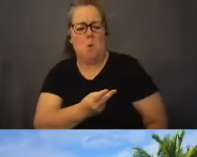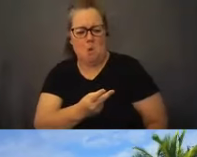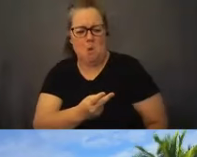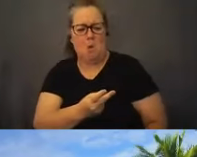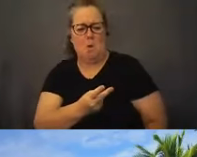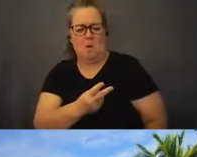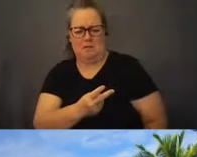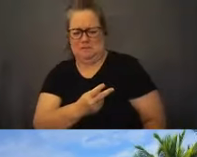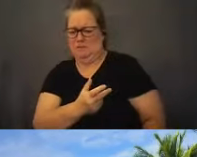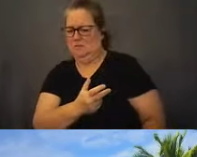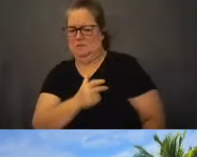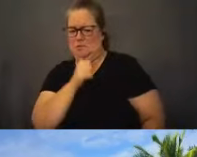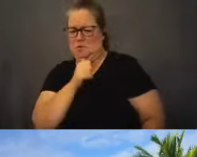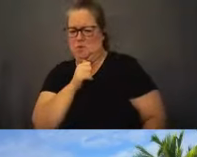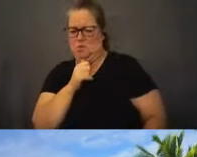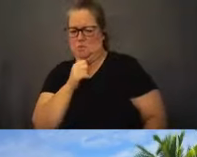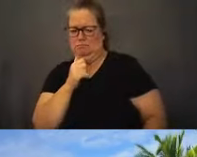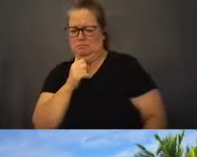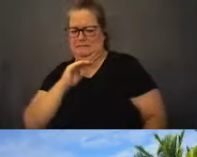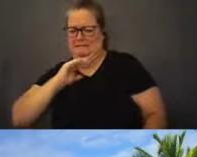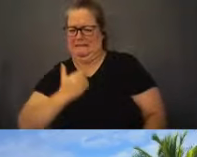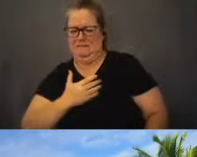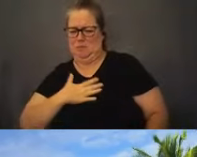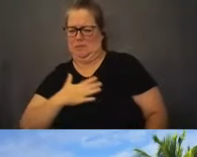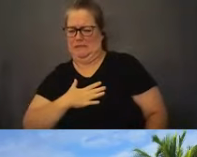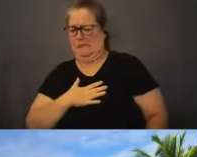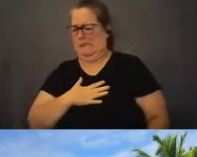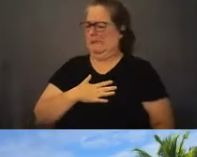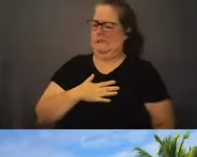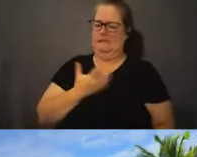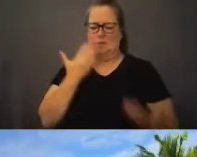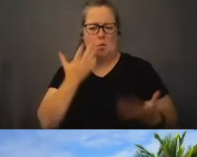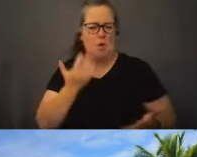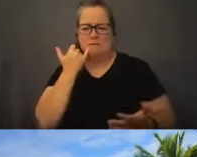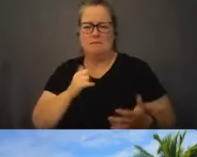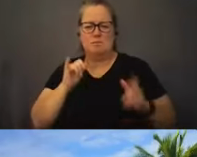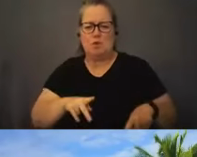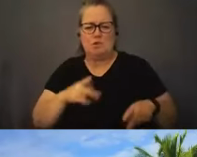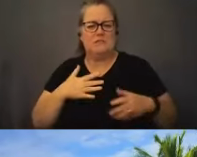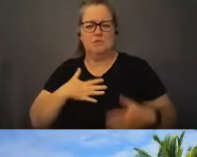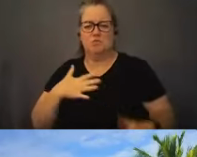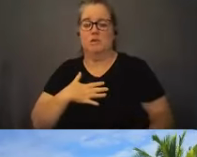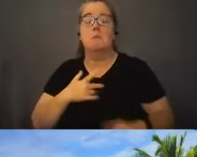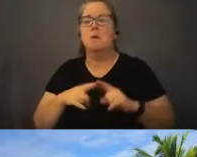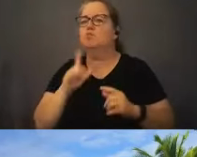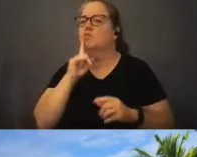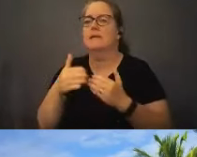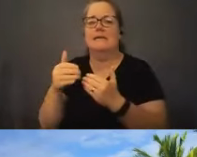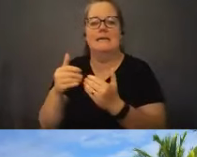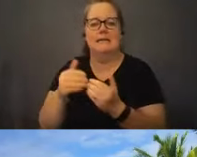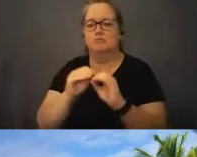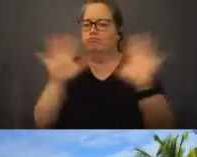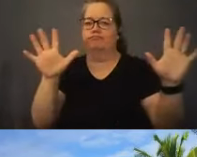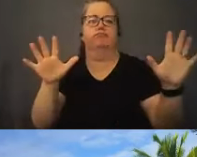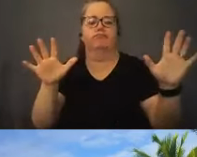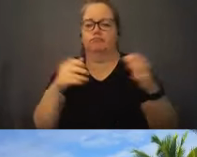don't look like they're breathing. You doubt yourself, but it is easy to tell. We're so used to seeing people